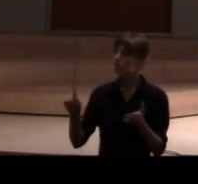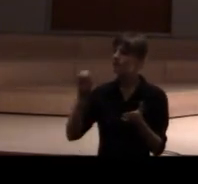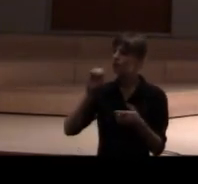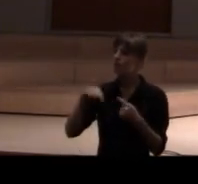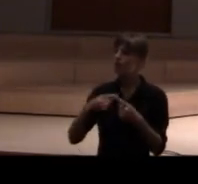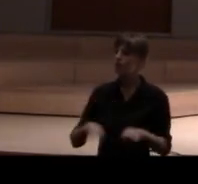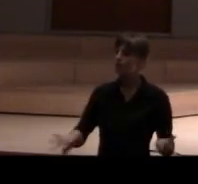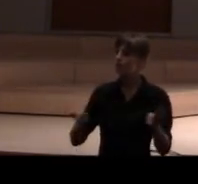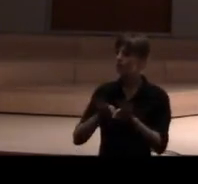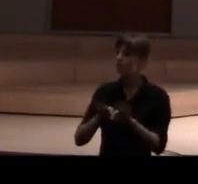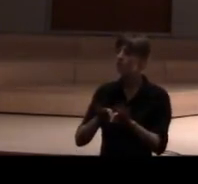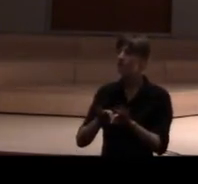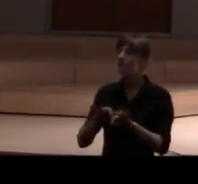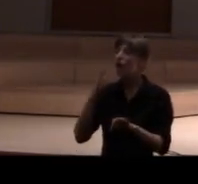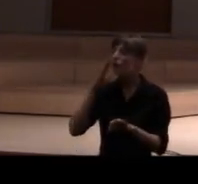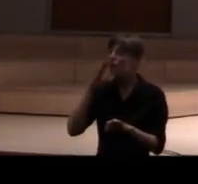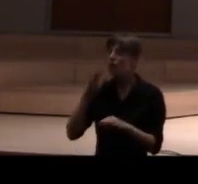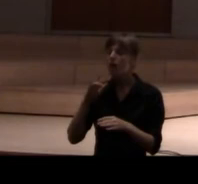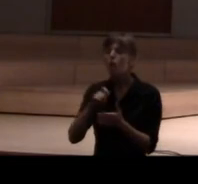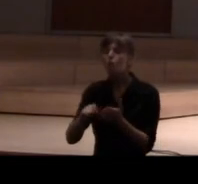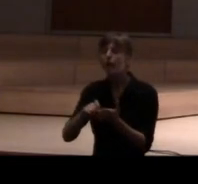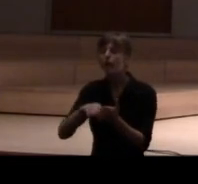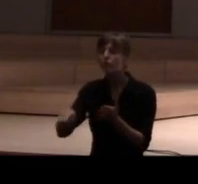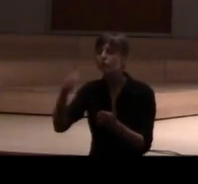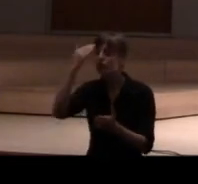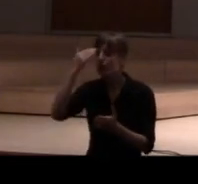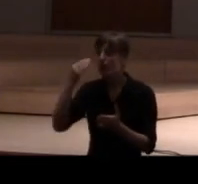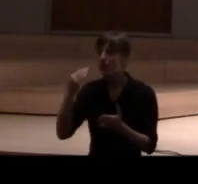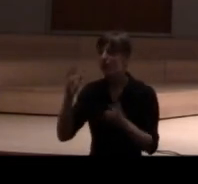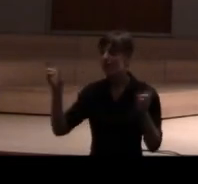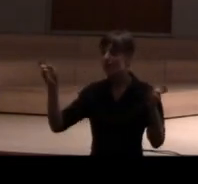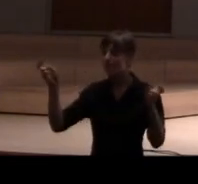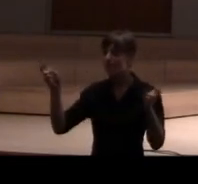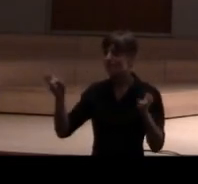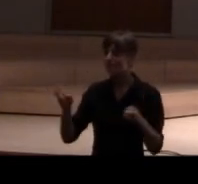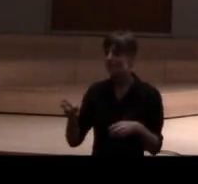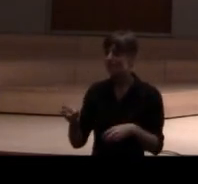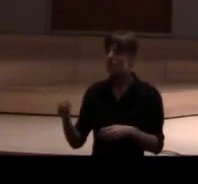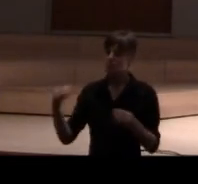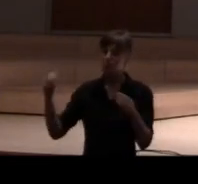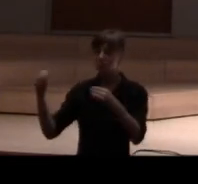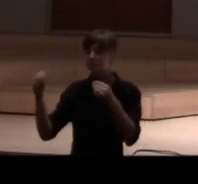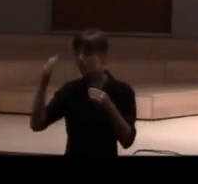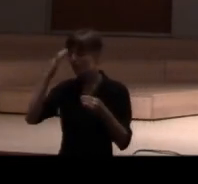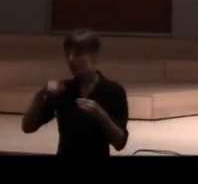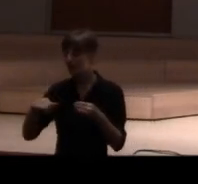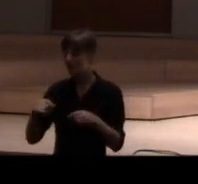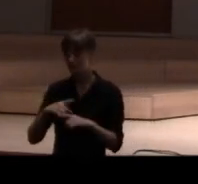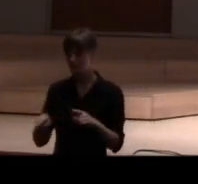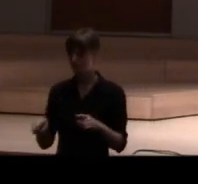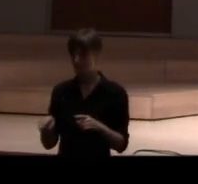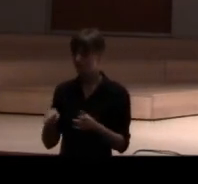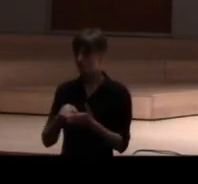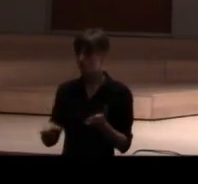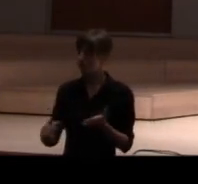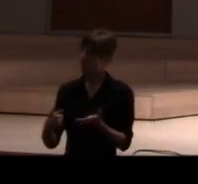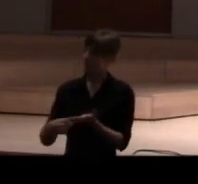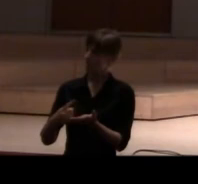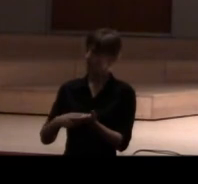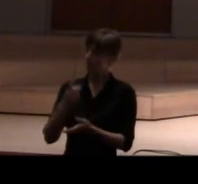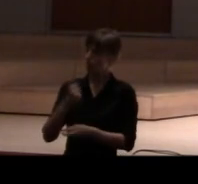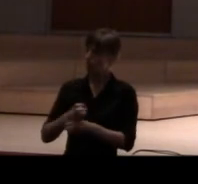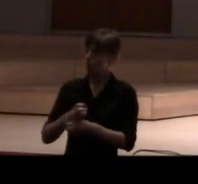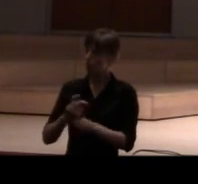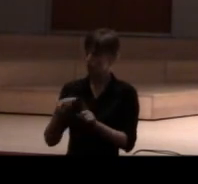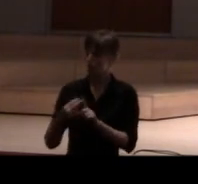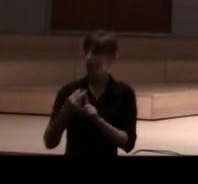told students write about what you know? Anyone here? Okay, I'm seeing some nods. Yet it can be difficult for students to see their own lives as valuable